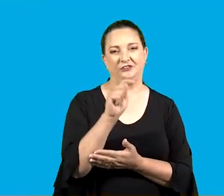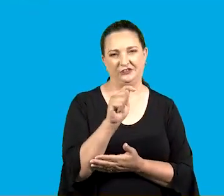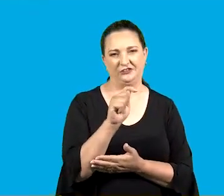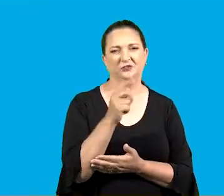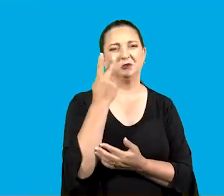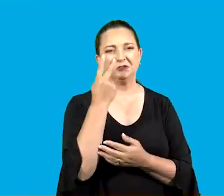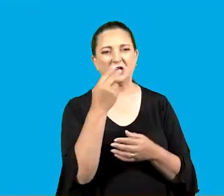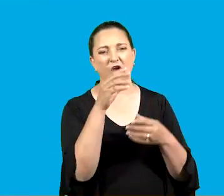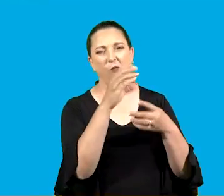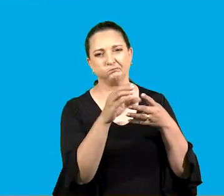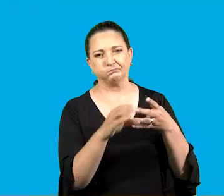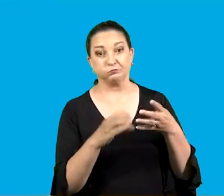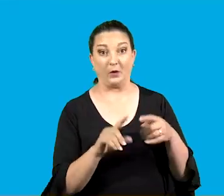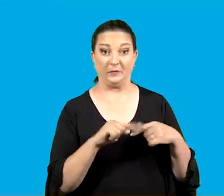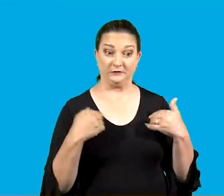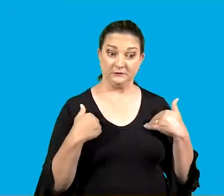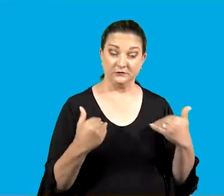debtors collection schedule.